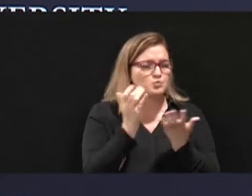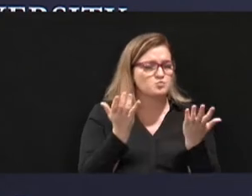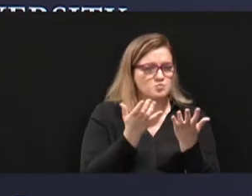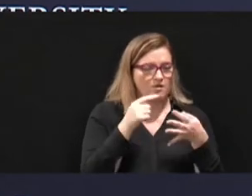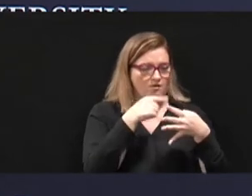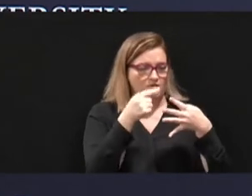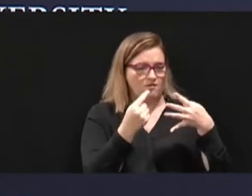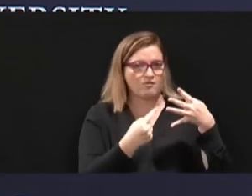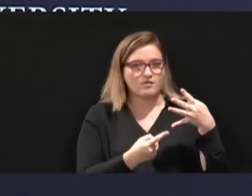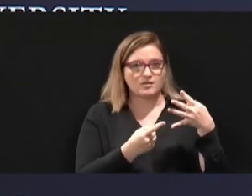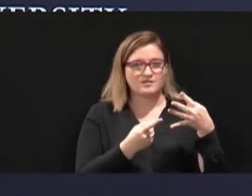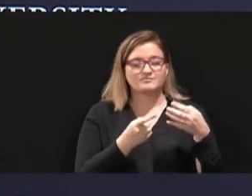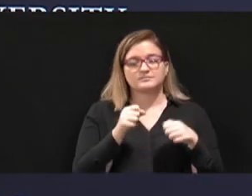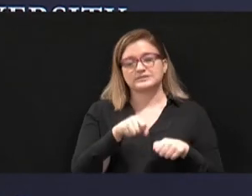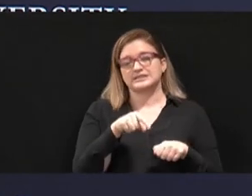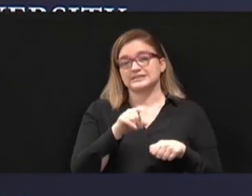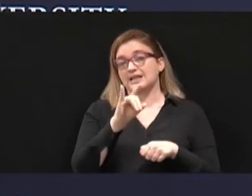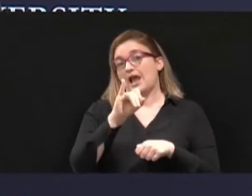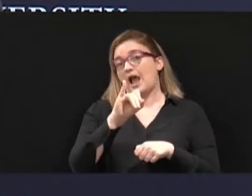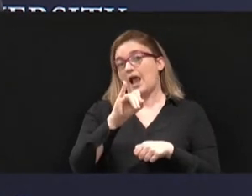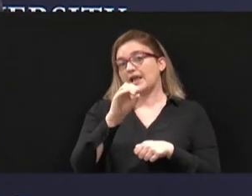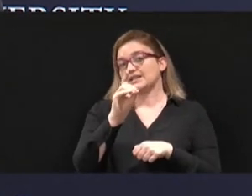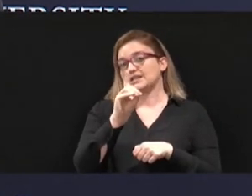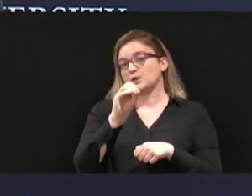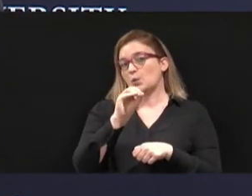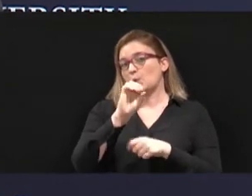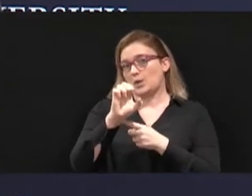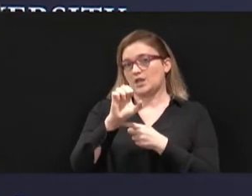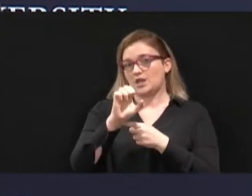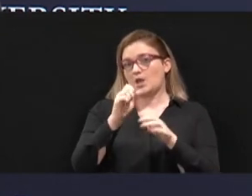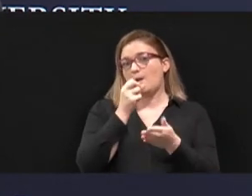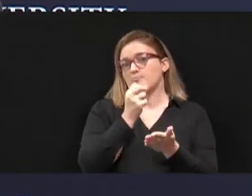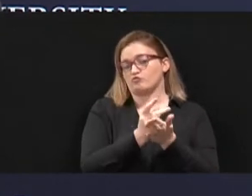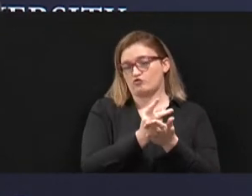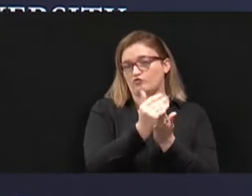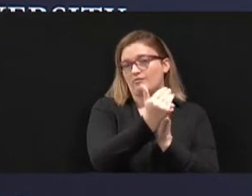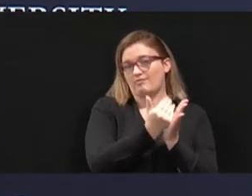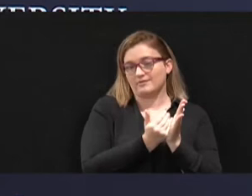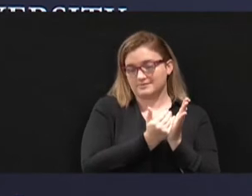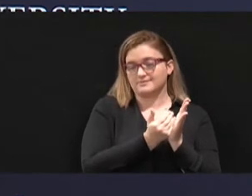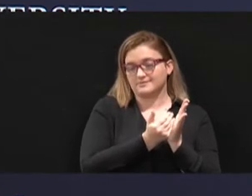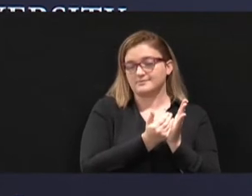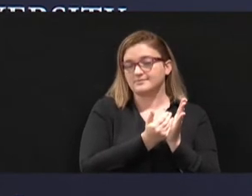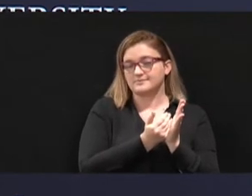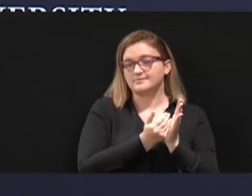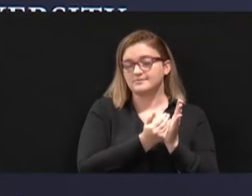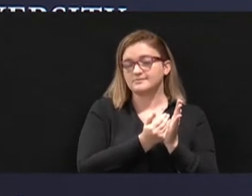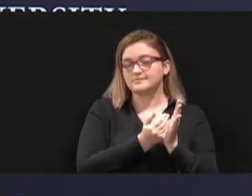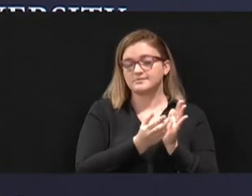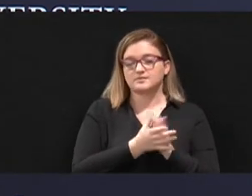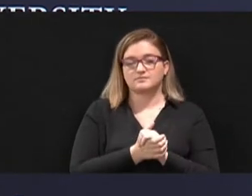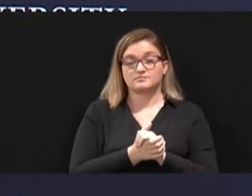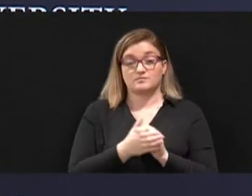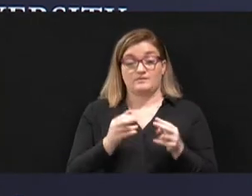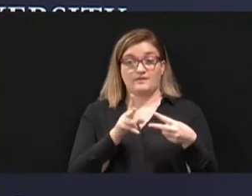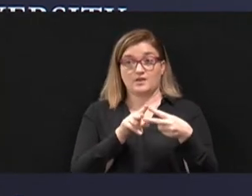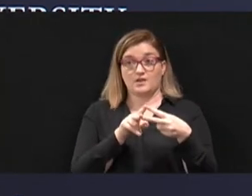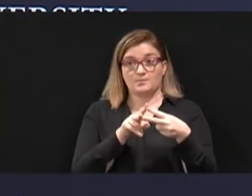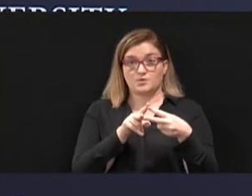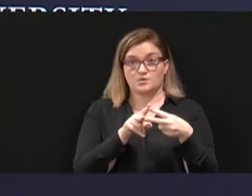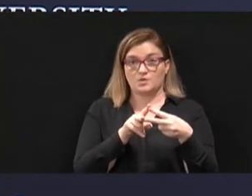on the IDOE approved list. We wanted to go over a couple of phonemic